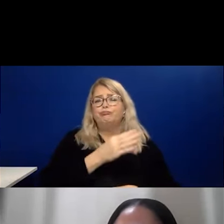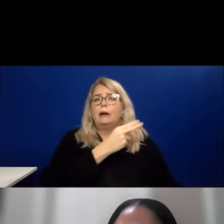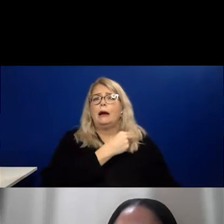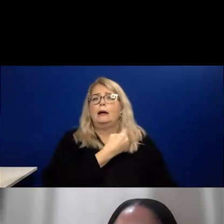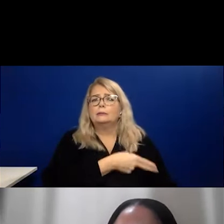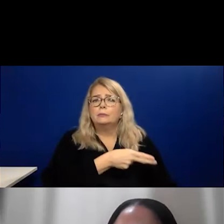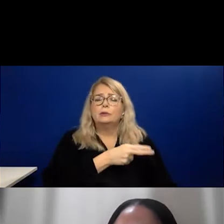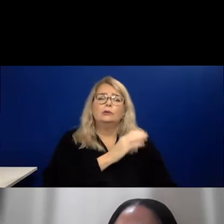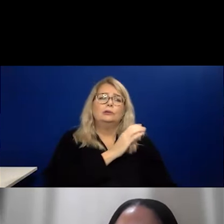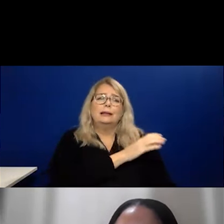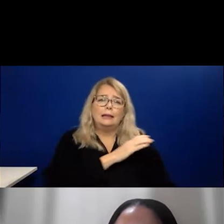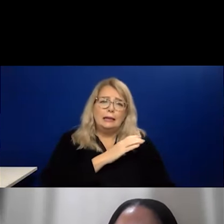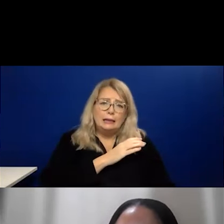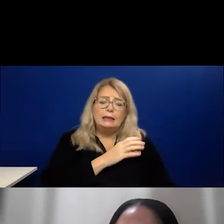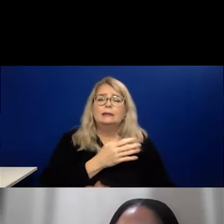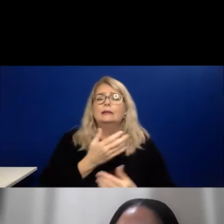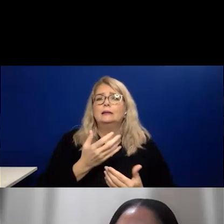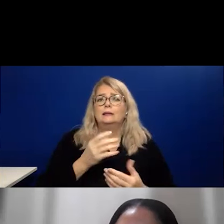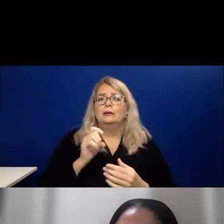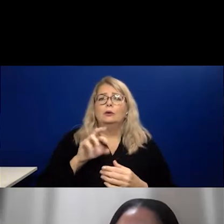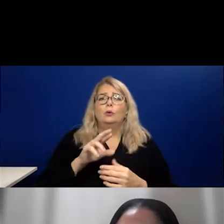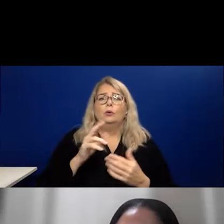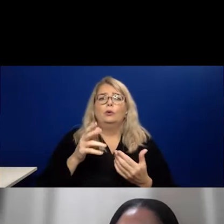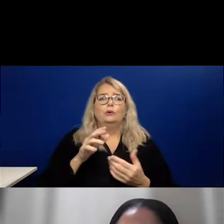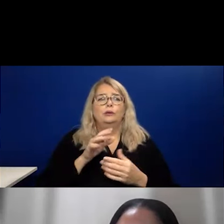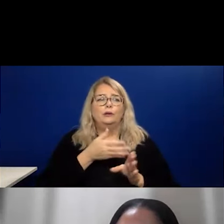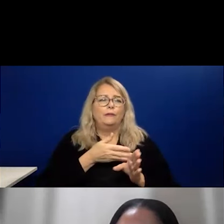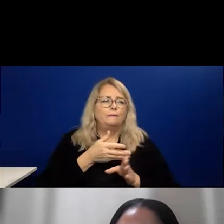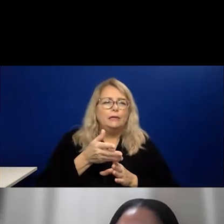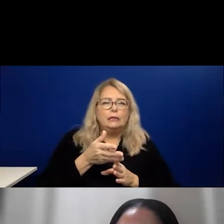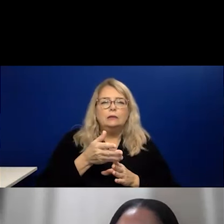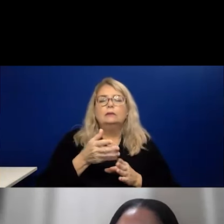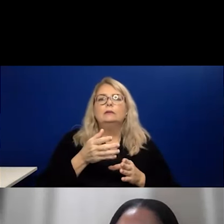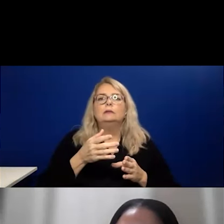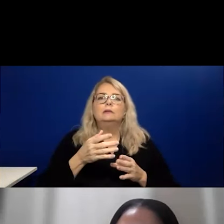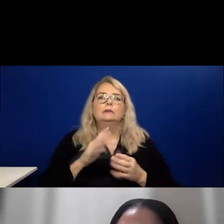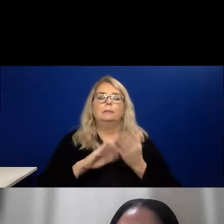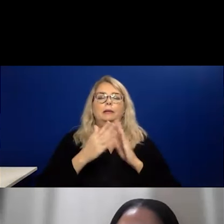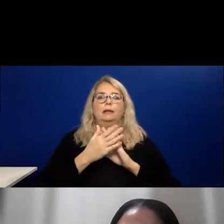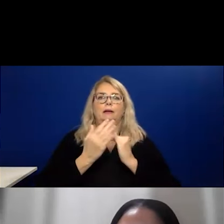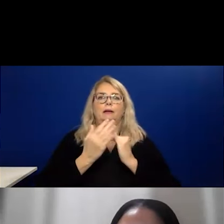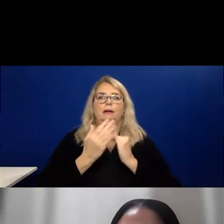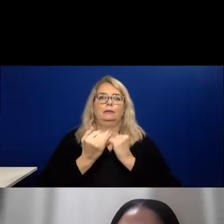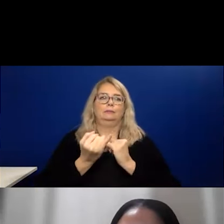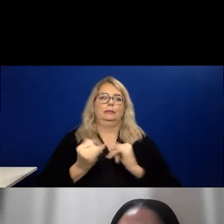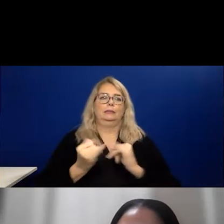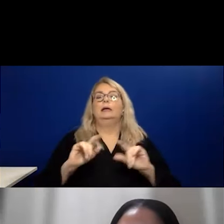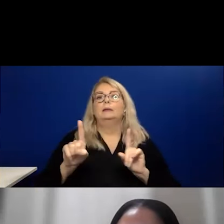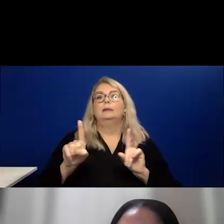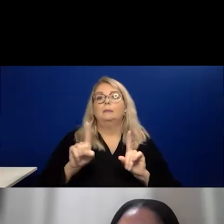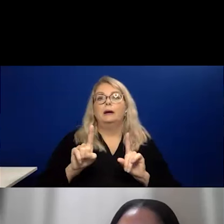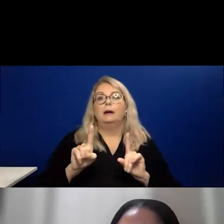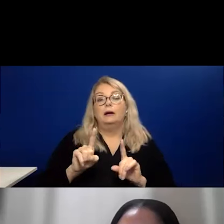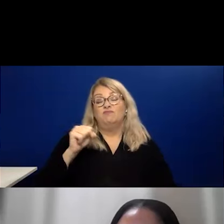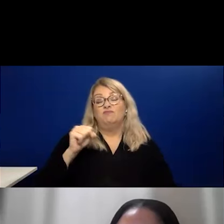work first, right? Before they kind of go out into that field, because then you're very independent. But absolutely,